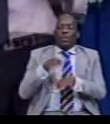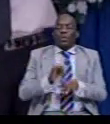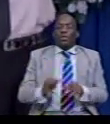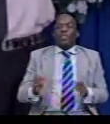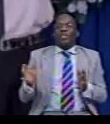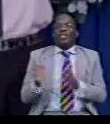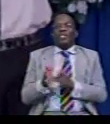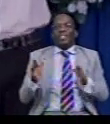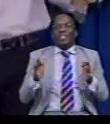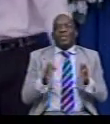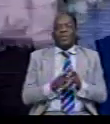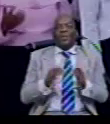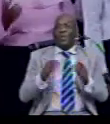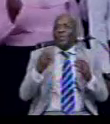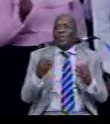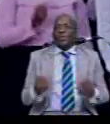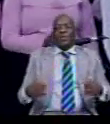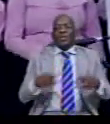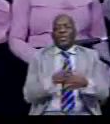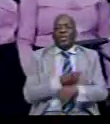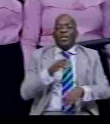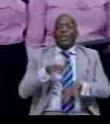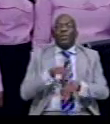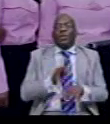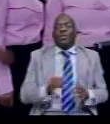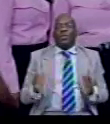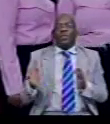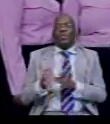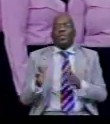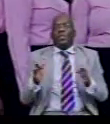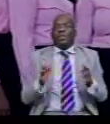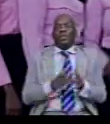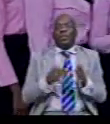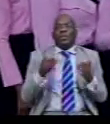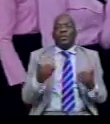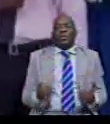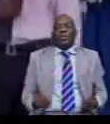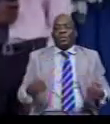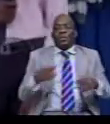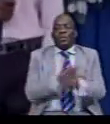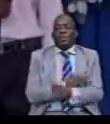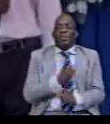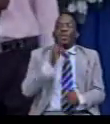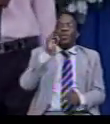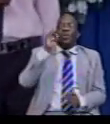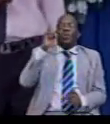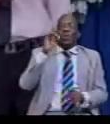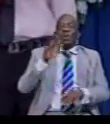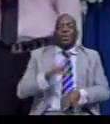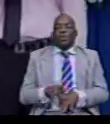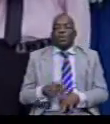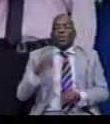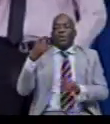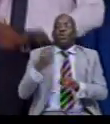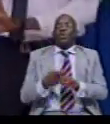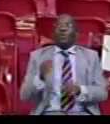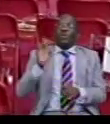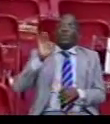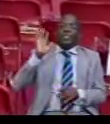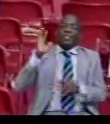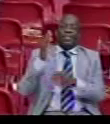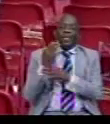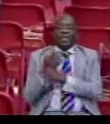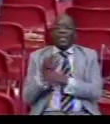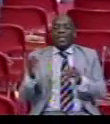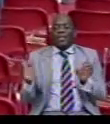Today, touching. Touching Jesus today. Just one touch. One touch from His hands takes